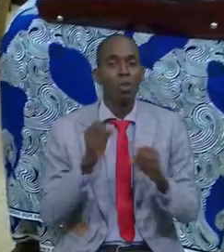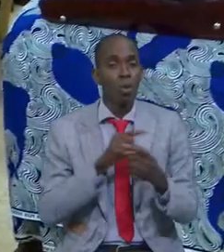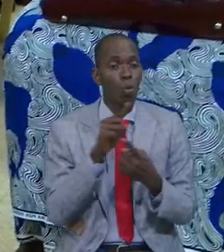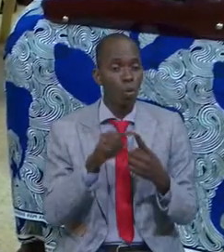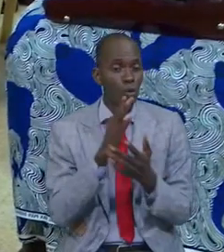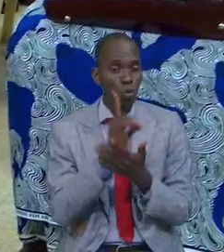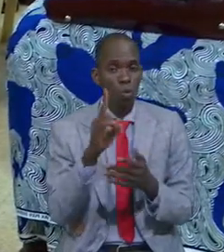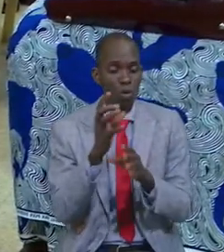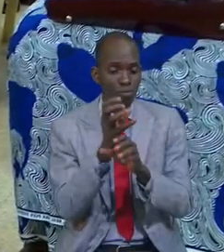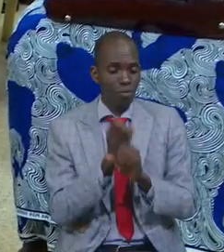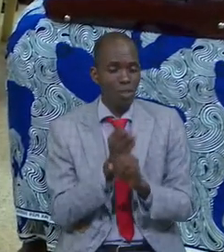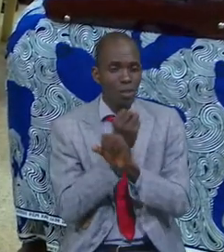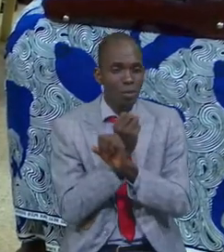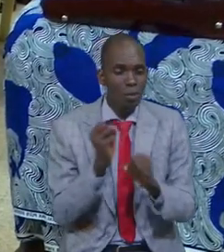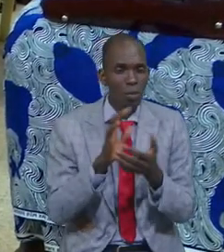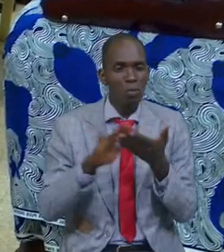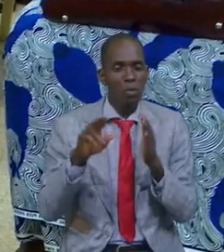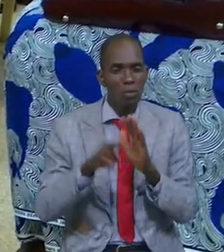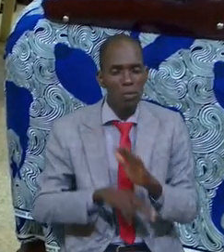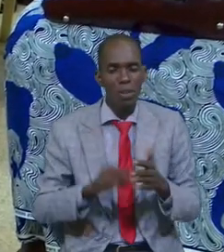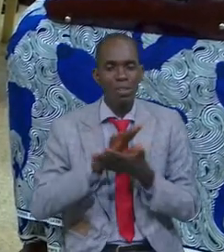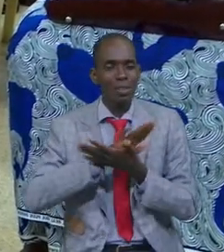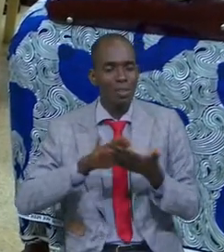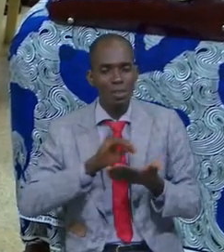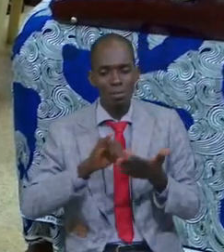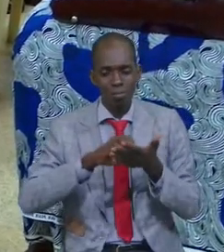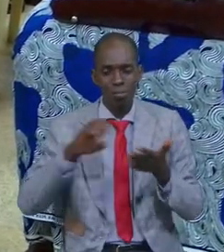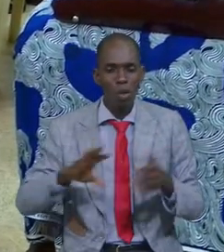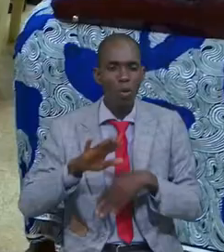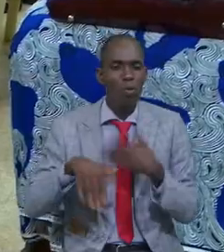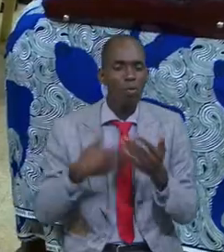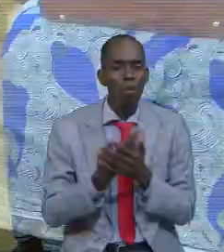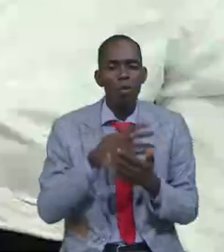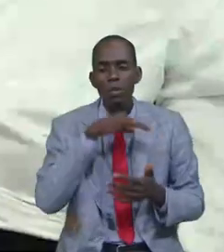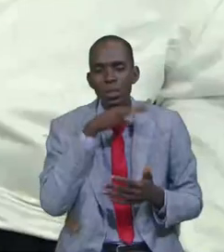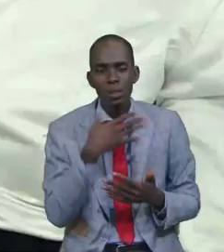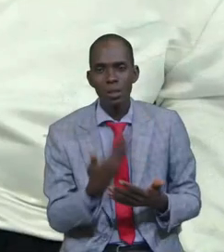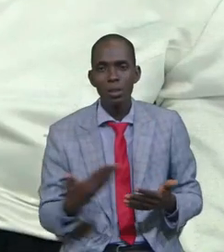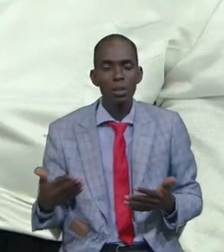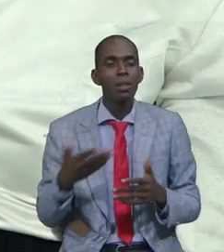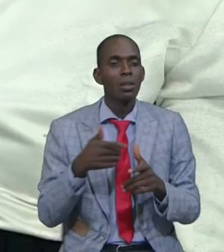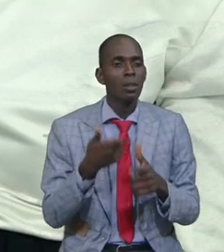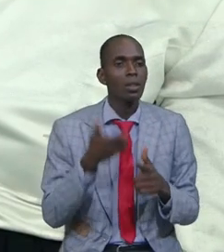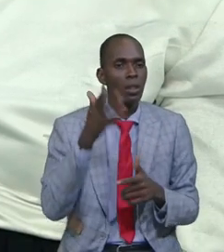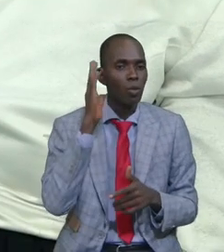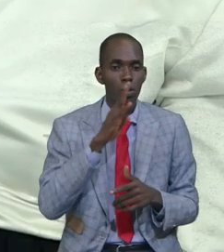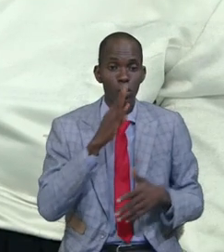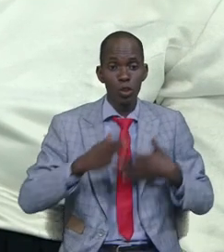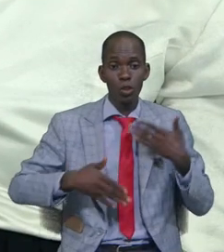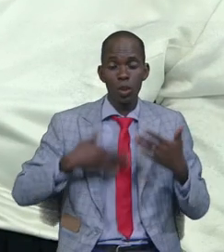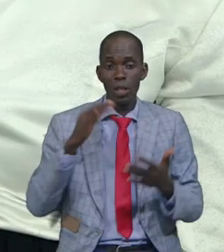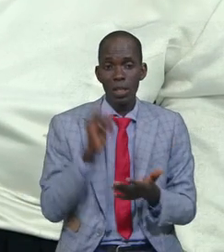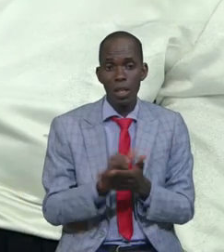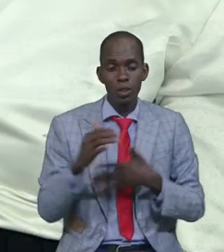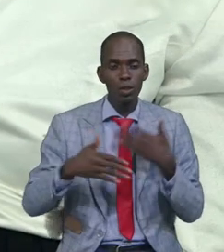salvation, forgiveness, freedom, cleansing, blotting out of all transgression, There is joy, and that joy